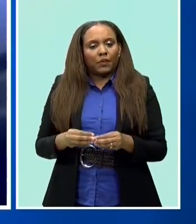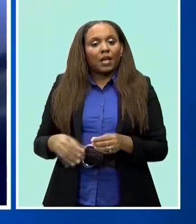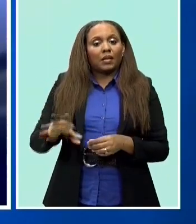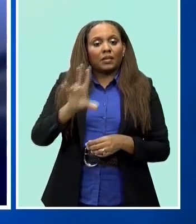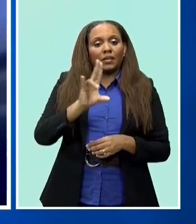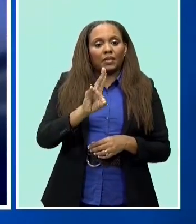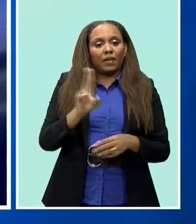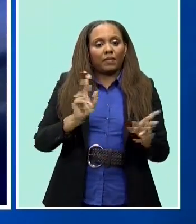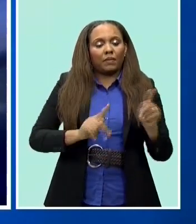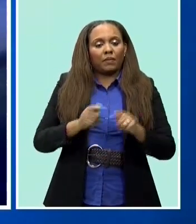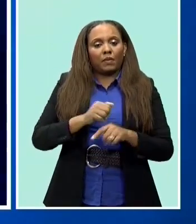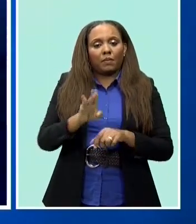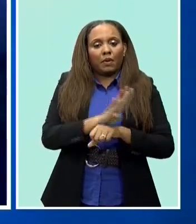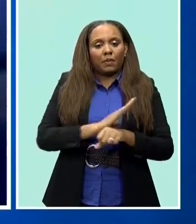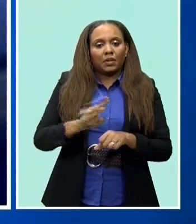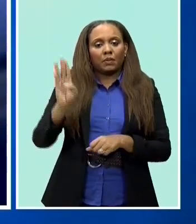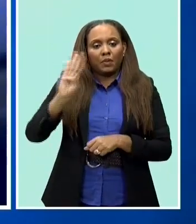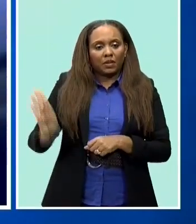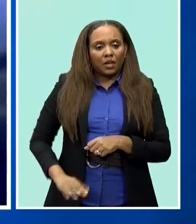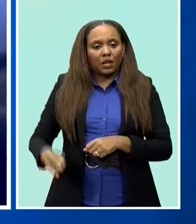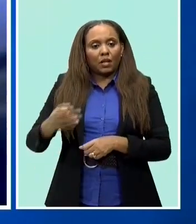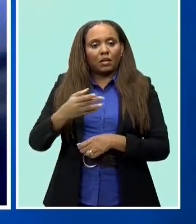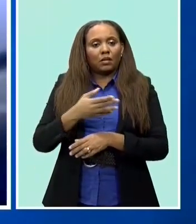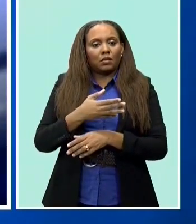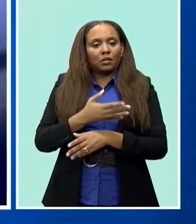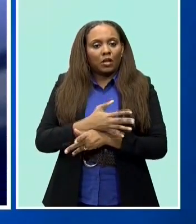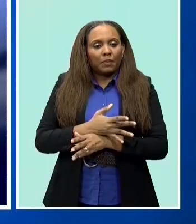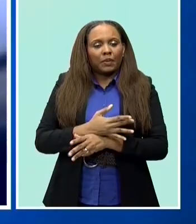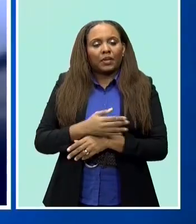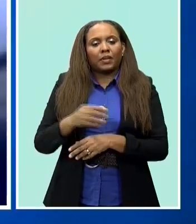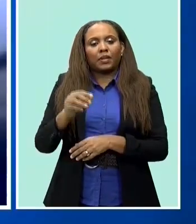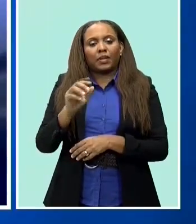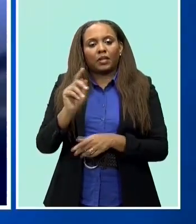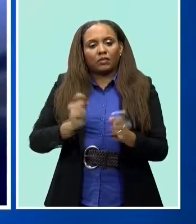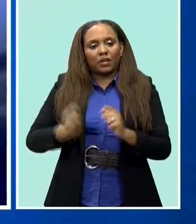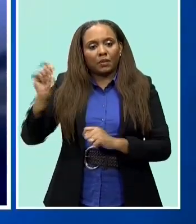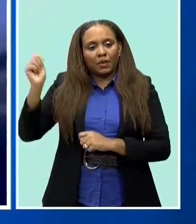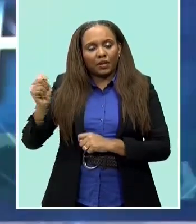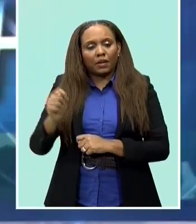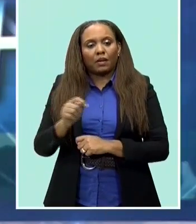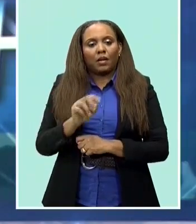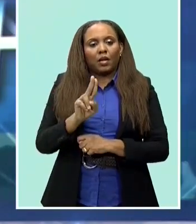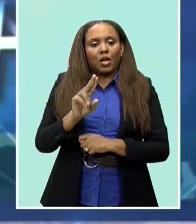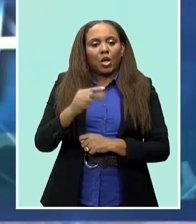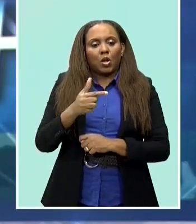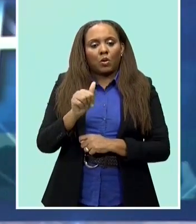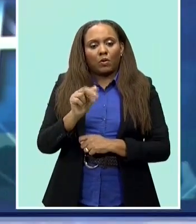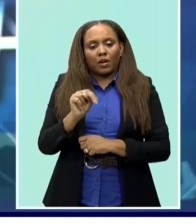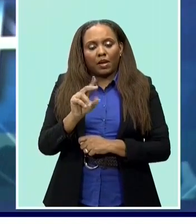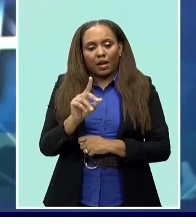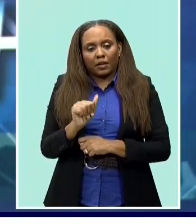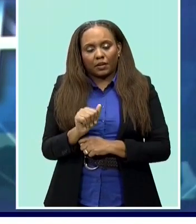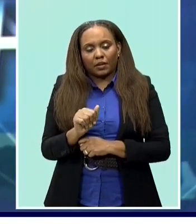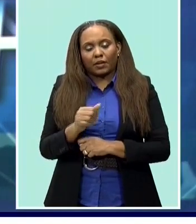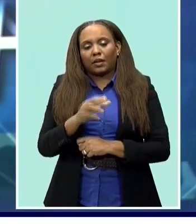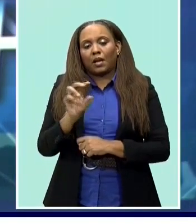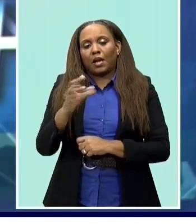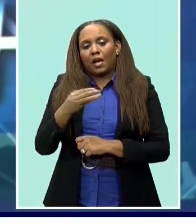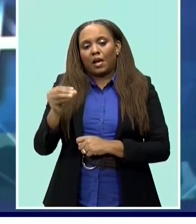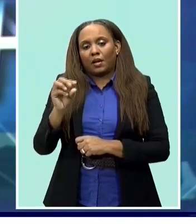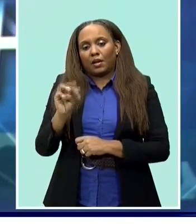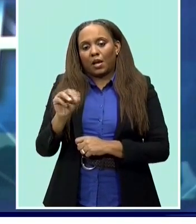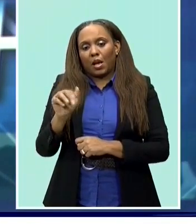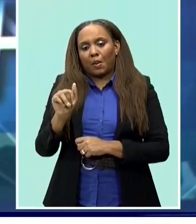Barbados, Brazil, Germany, the Netherlands, Malawi, Trinidad and Tobago, and Uganda. Joint international Bashment